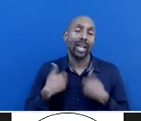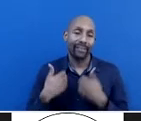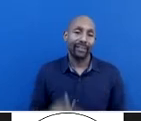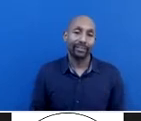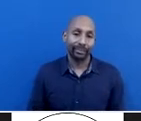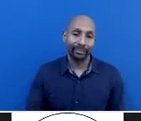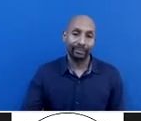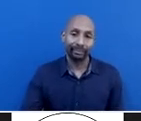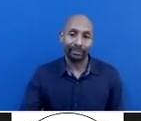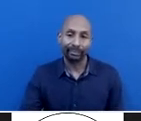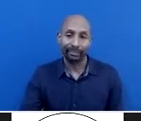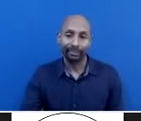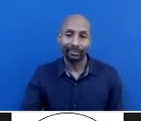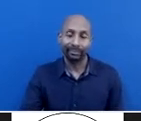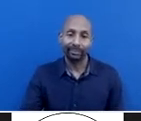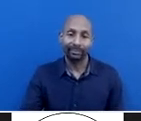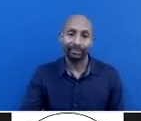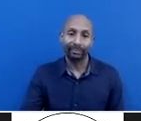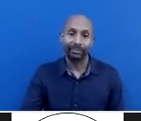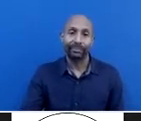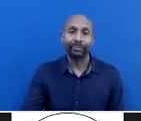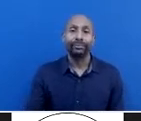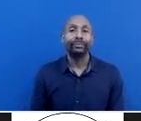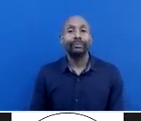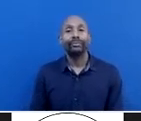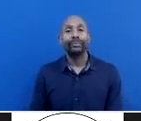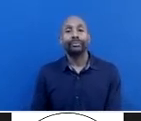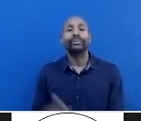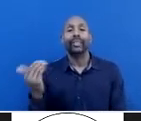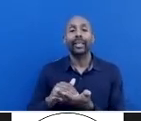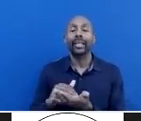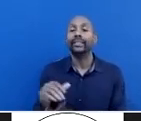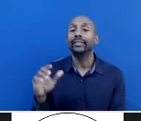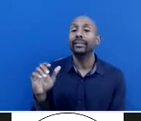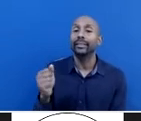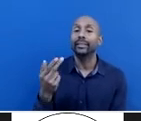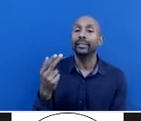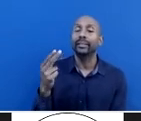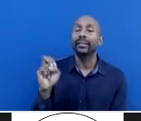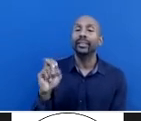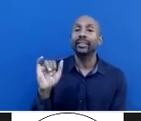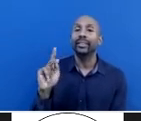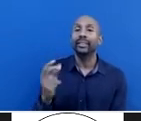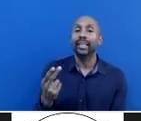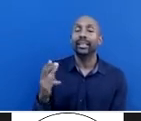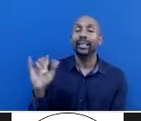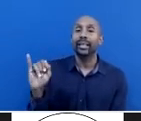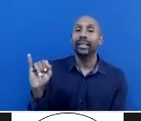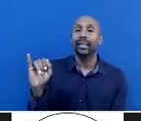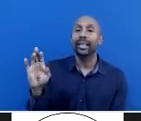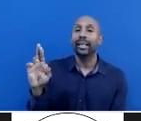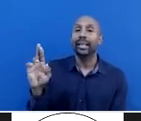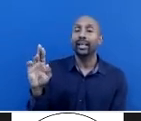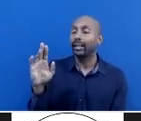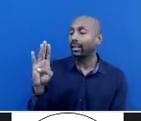The same teacher that I mentioned, Sheikh Ibrahim Yas, spoke about this, or rather wrote about it in a letter to a